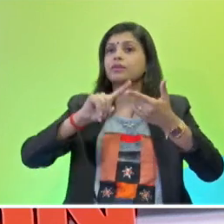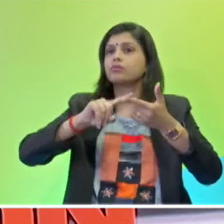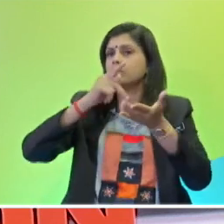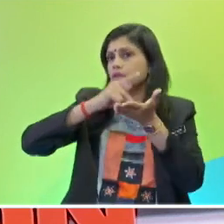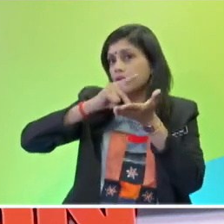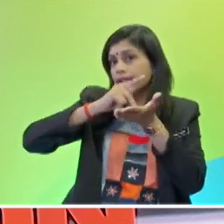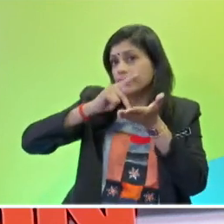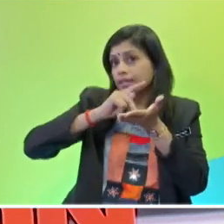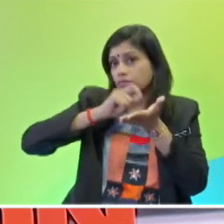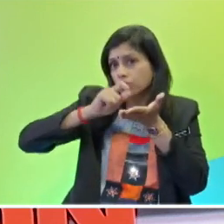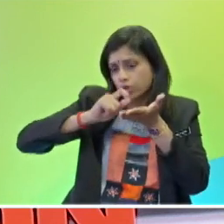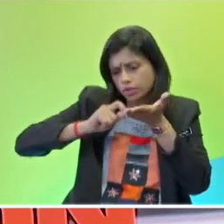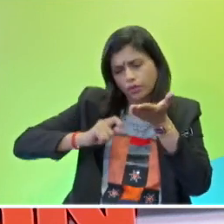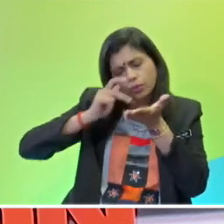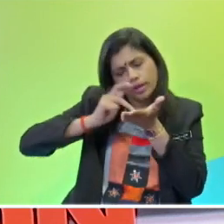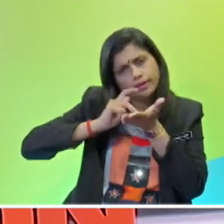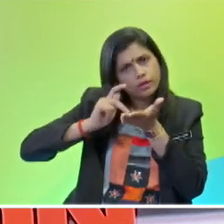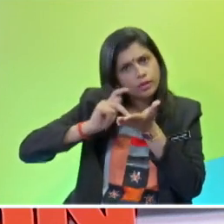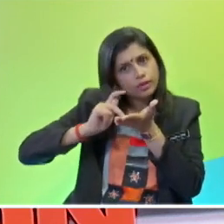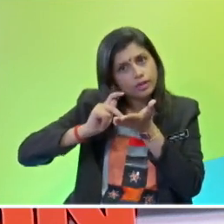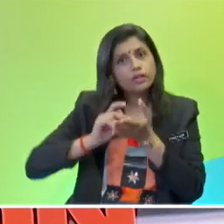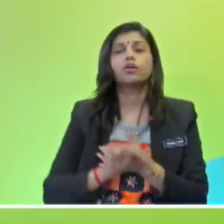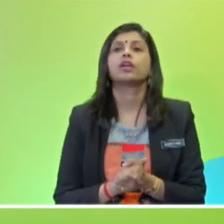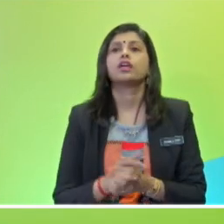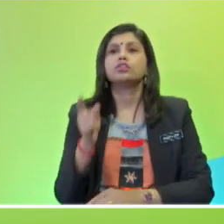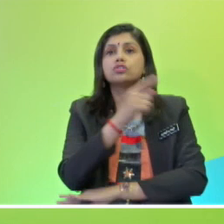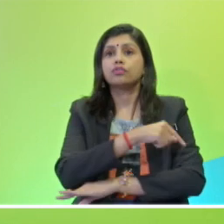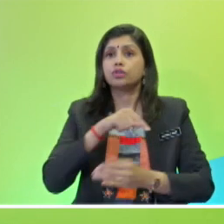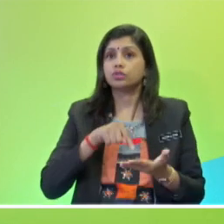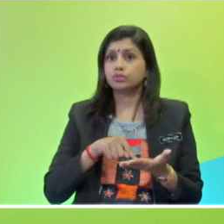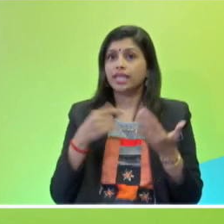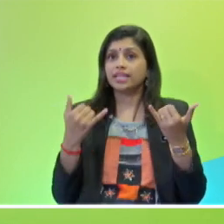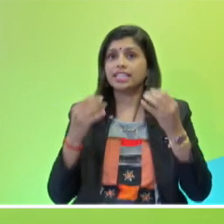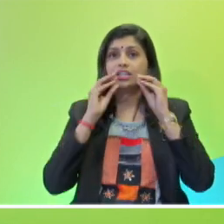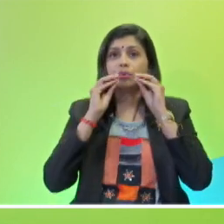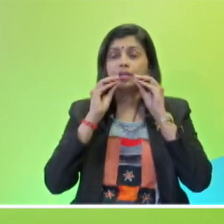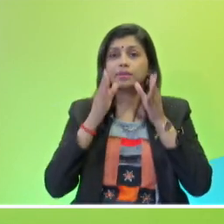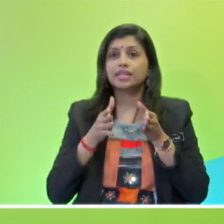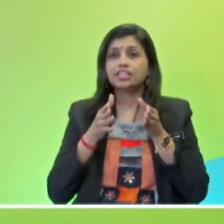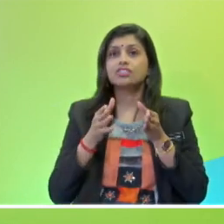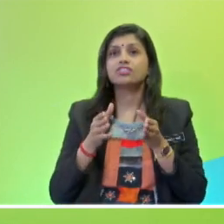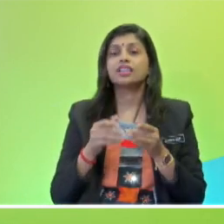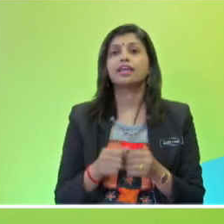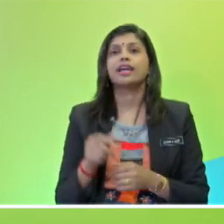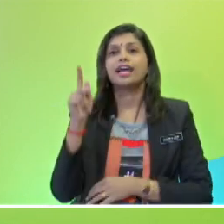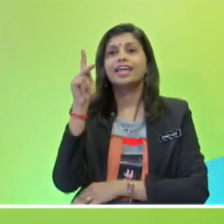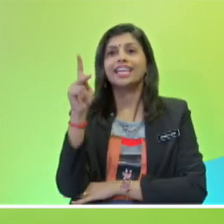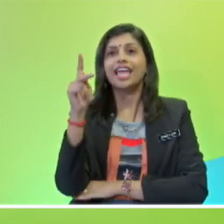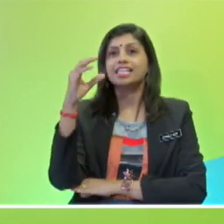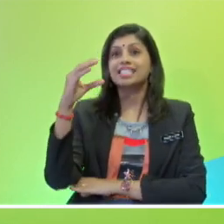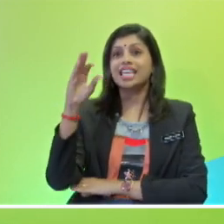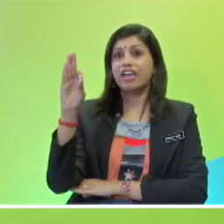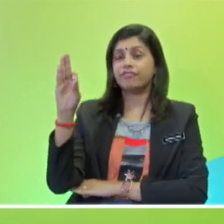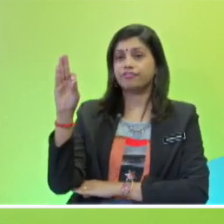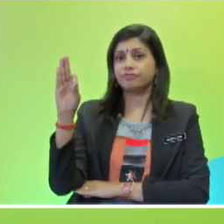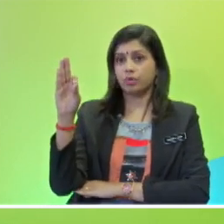as standard written method. But here I focus on KCF. Okay. So what is that KCF? Is it KCF or KFC? Oh, I don't know.